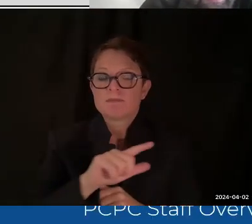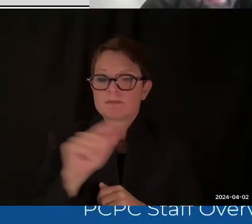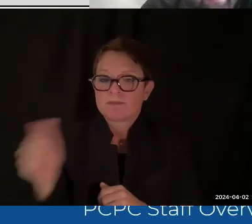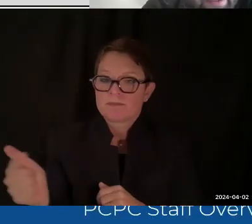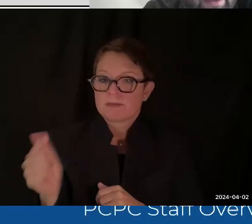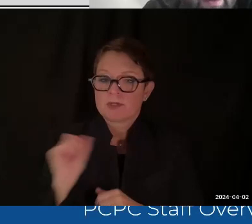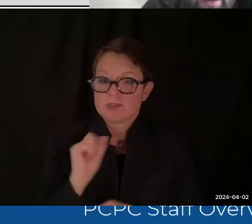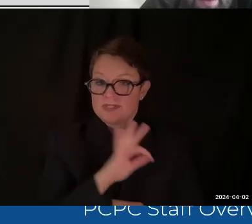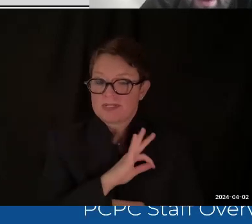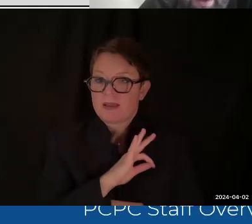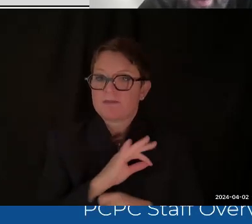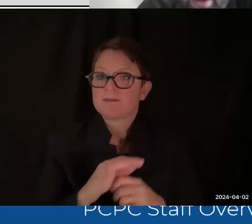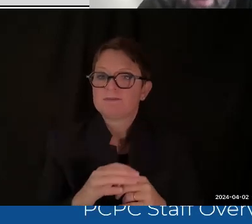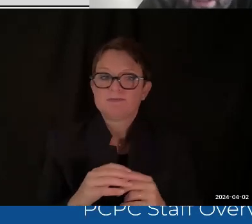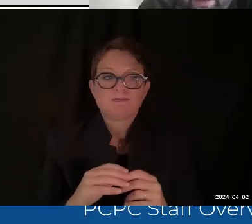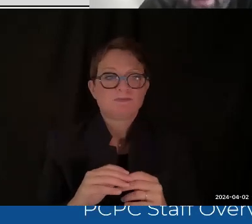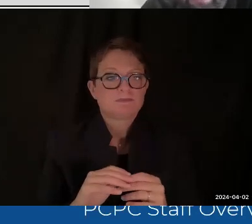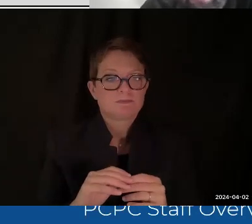staff.